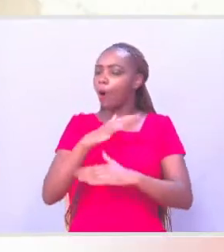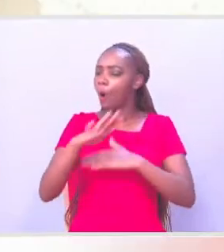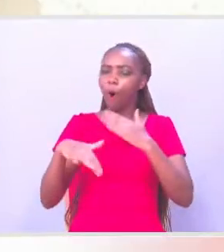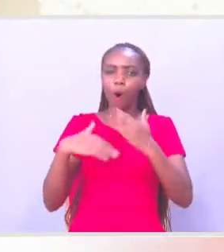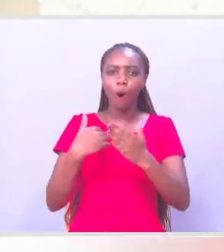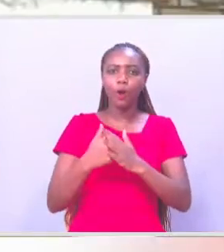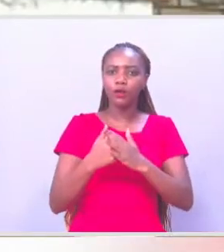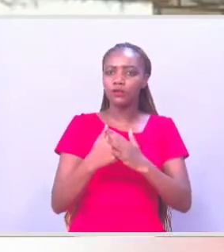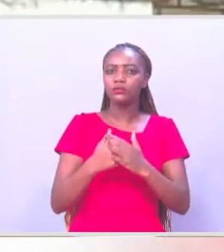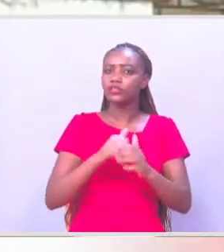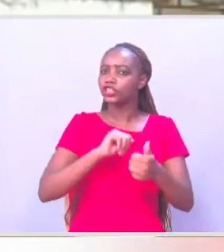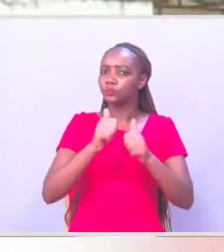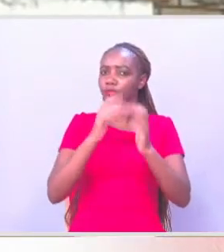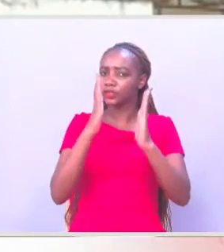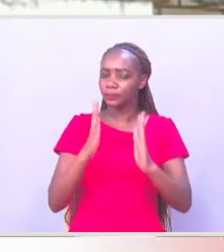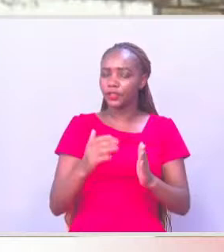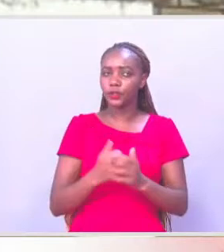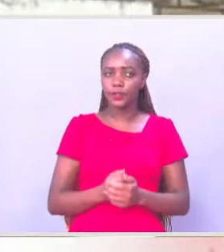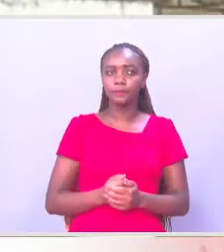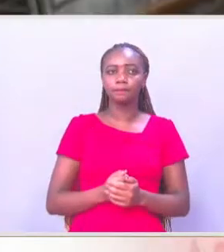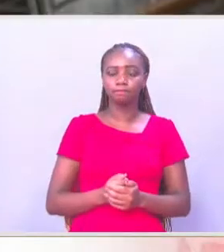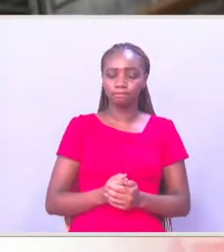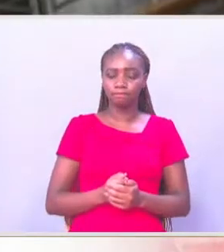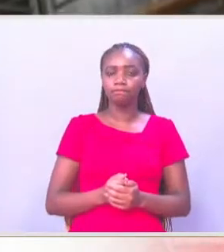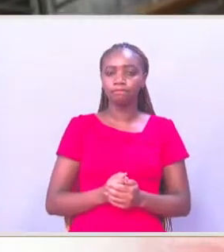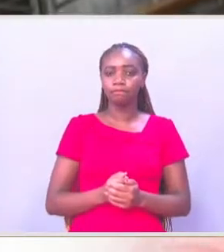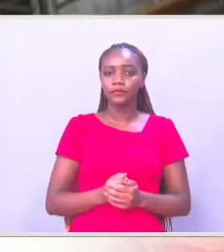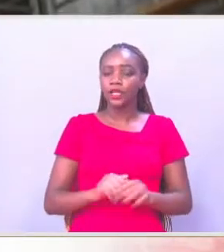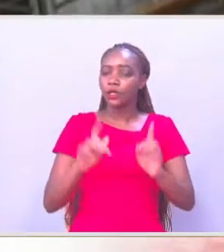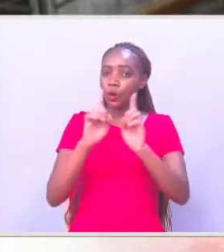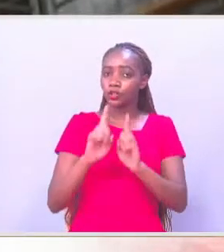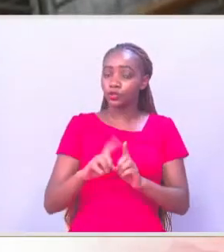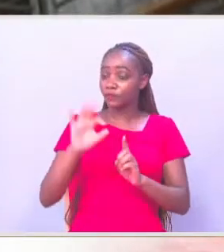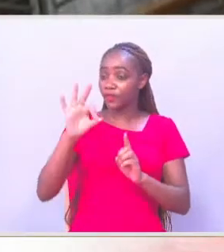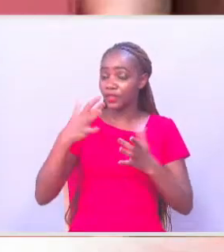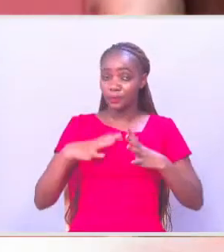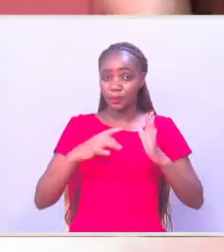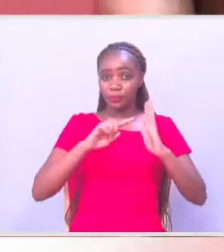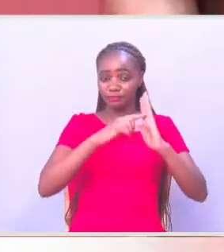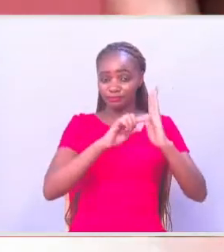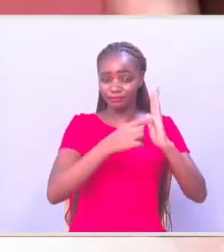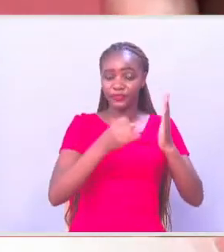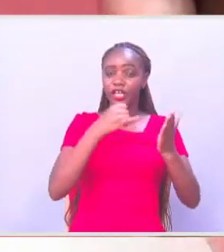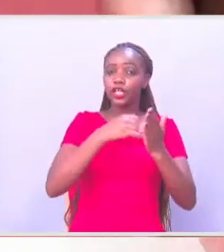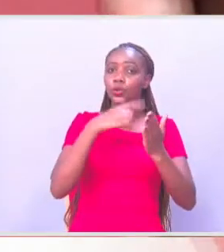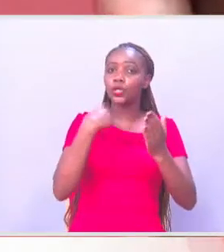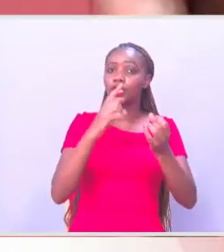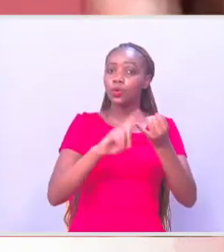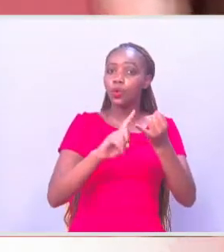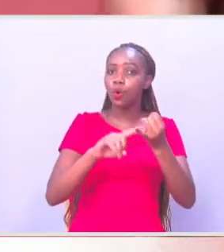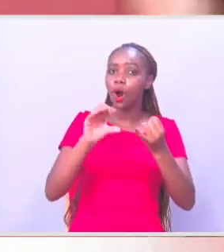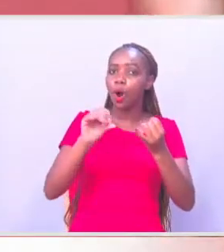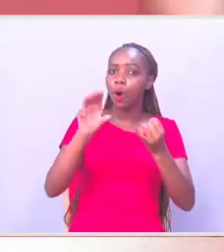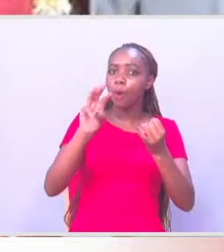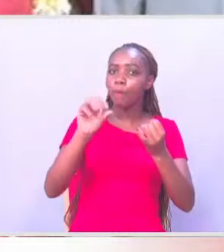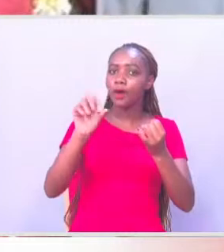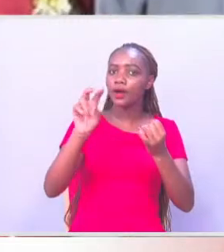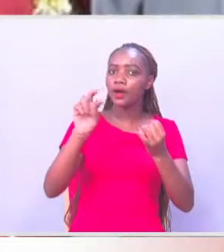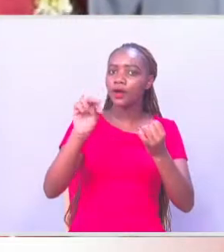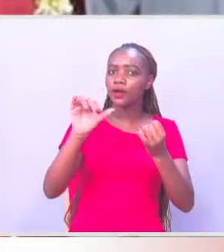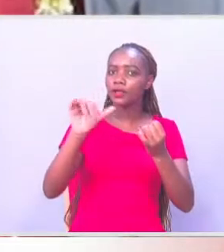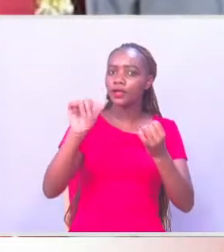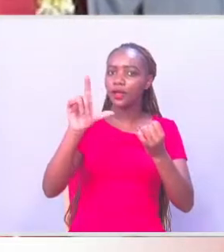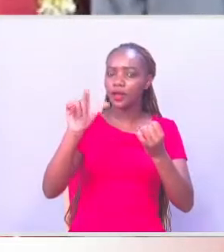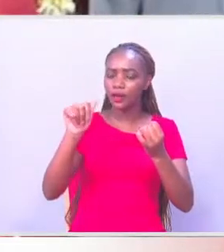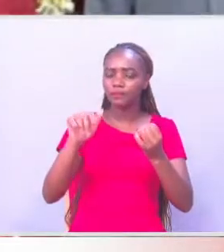wakimbiaji ama watu wa sports. 3 heroes from Trans Nzoia were fitted in this year's celebration, among them Ferdinand Omanyala, who is a sprinter.